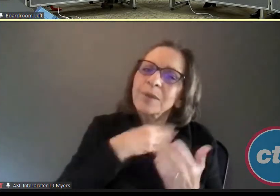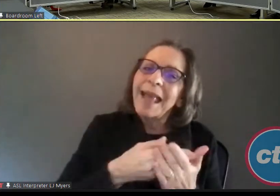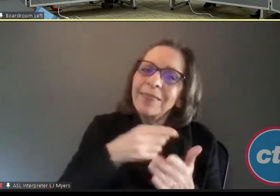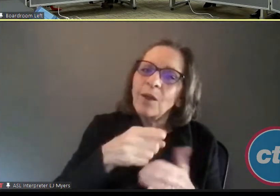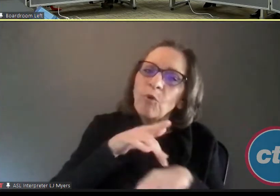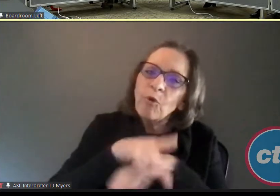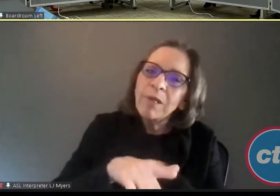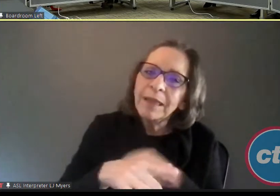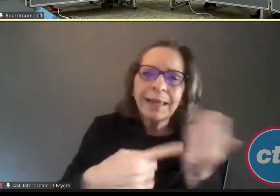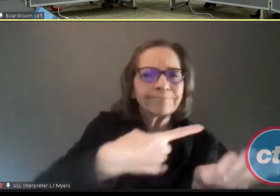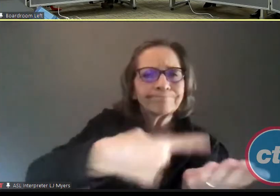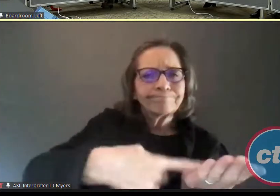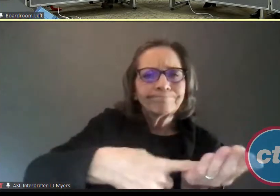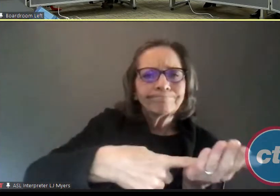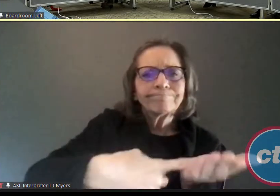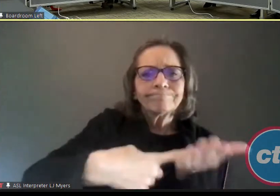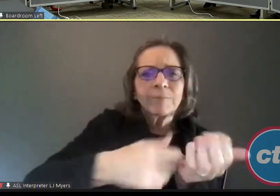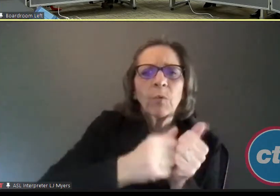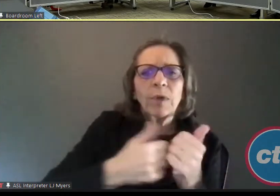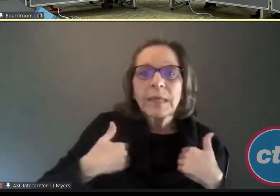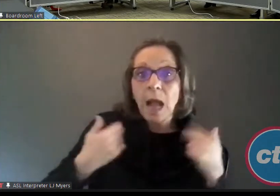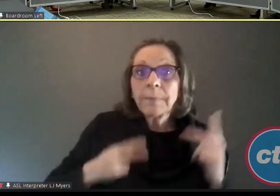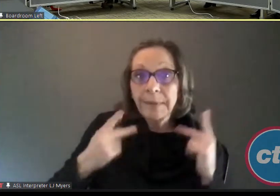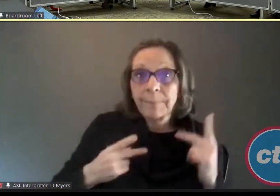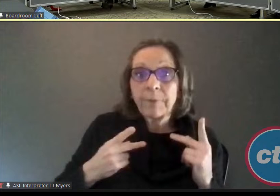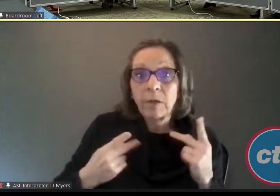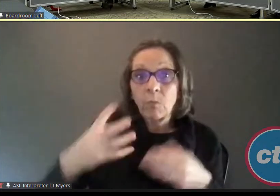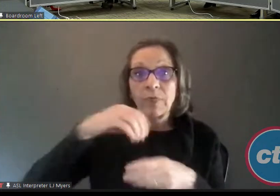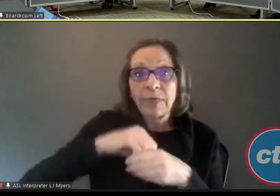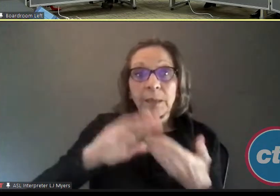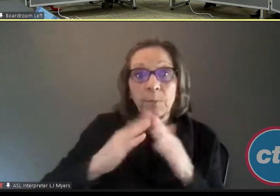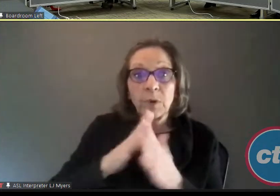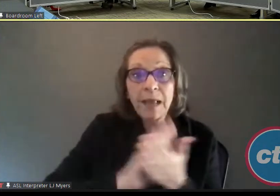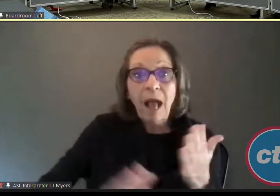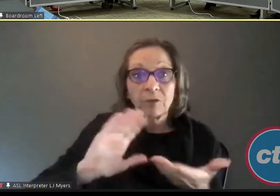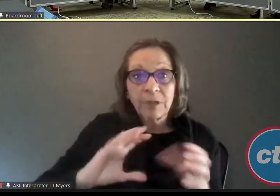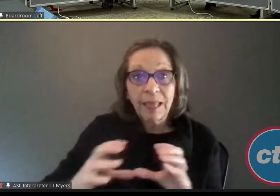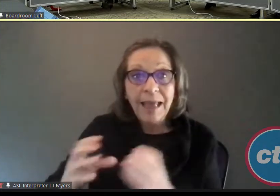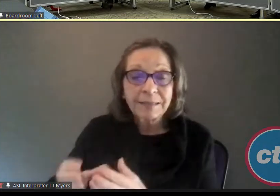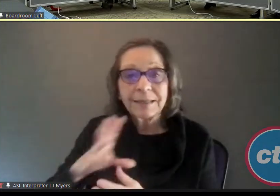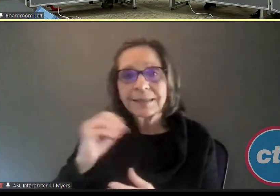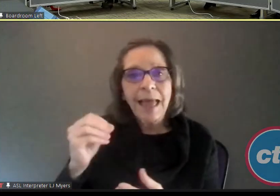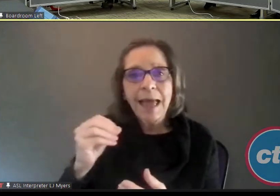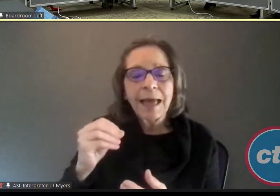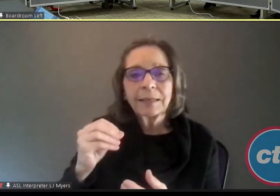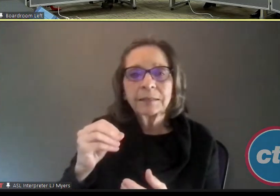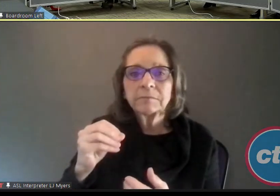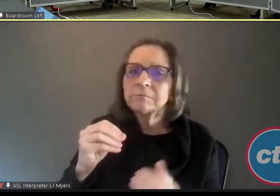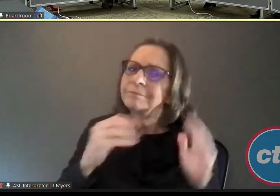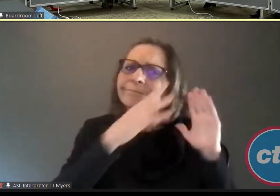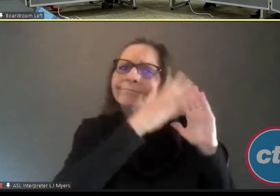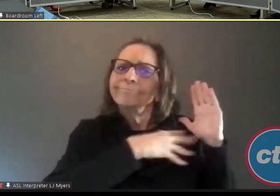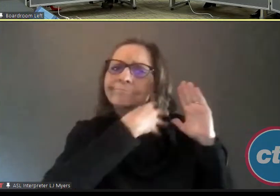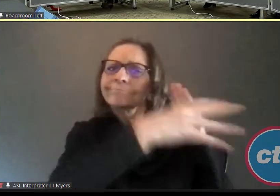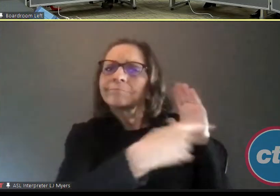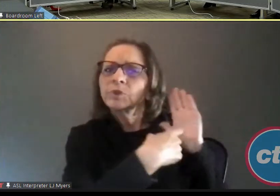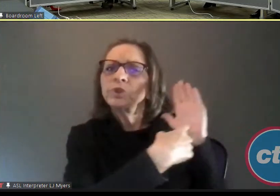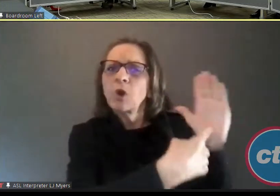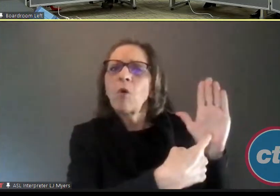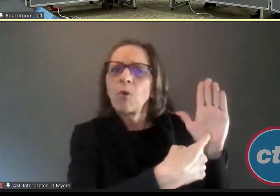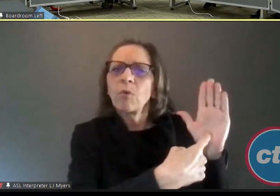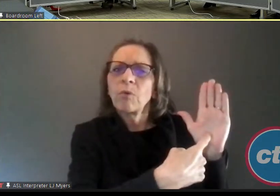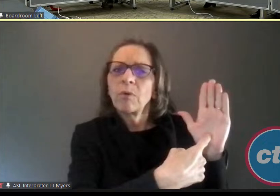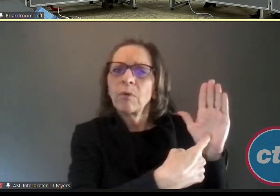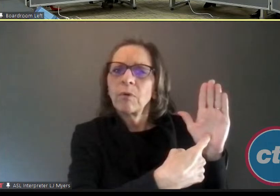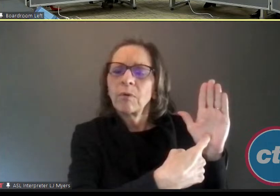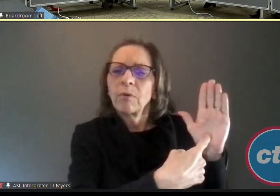to people, young people in the community college classes, and put a table up in the student center and